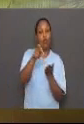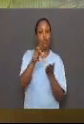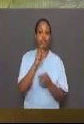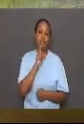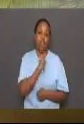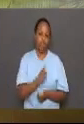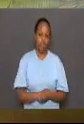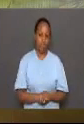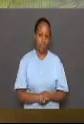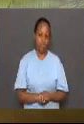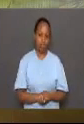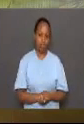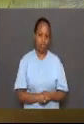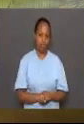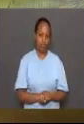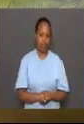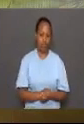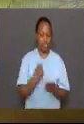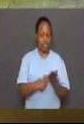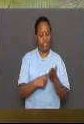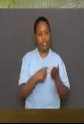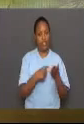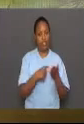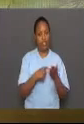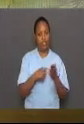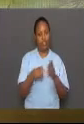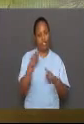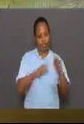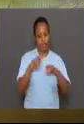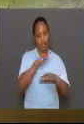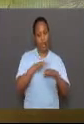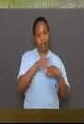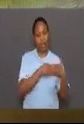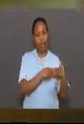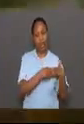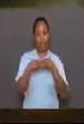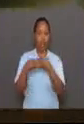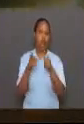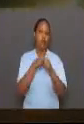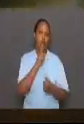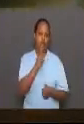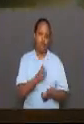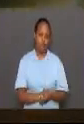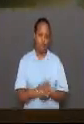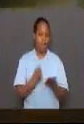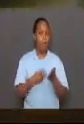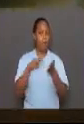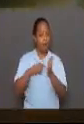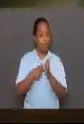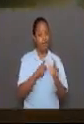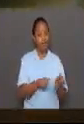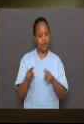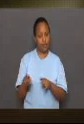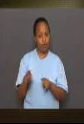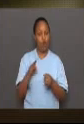and one of its principles is the sovereignty of the people. This means that